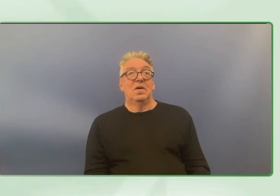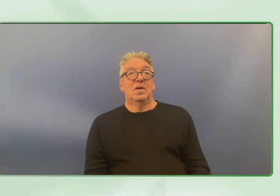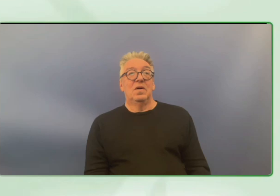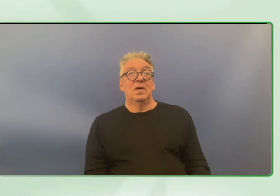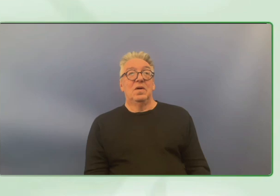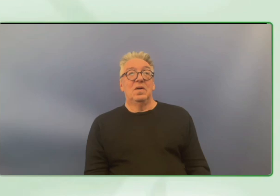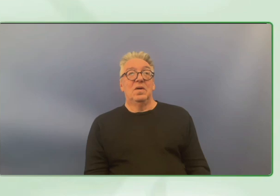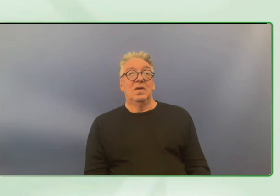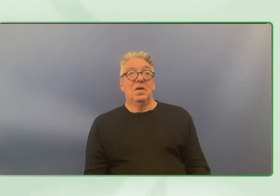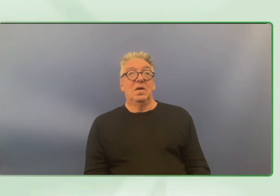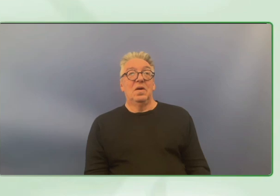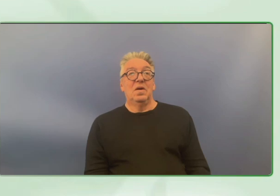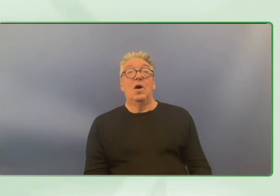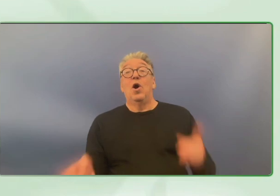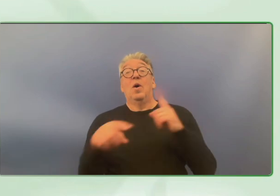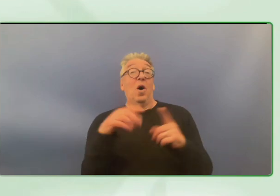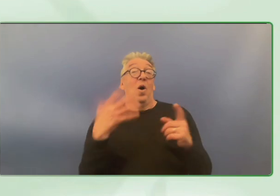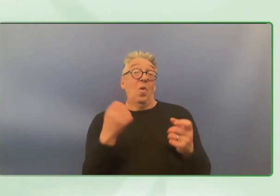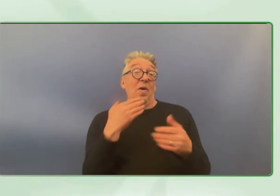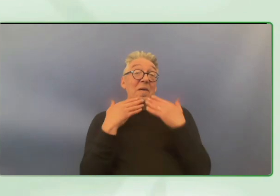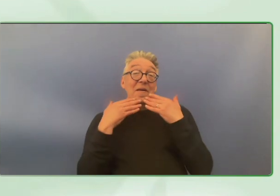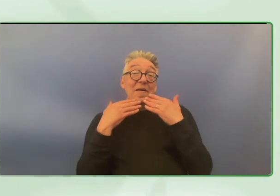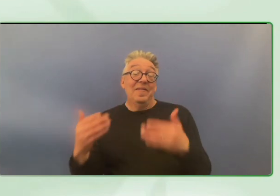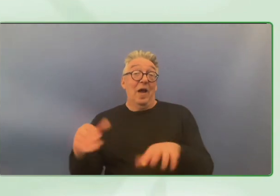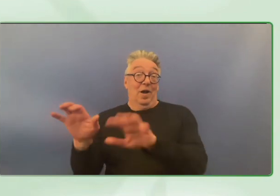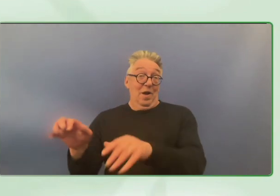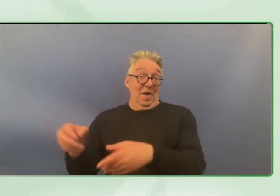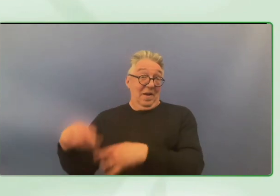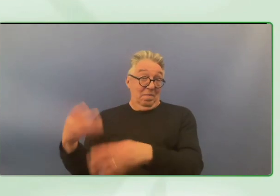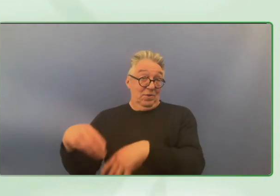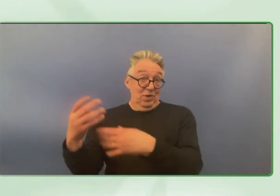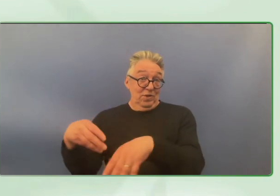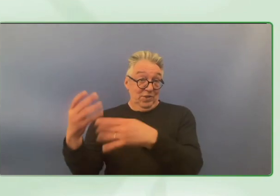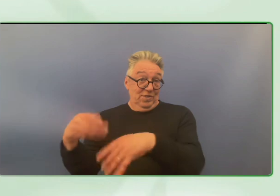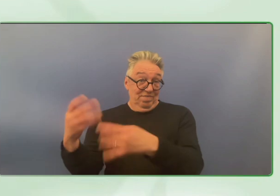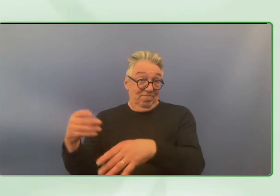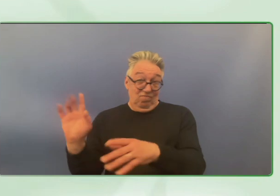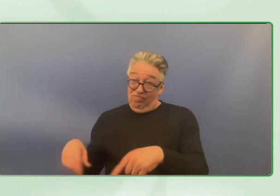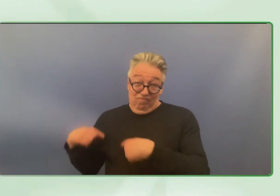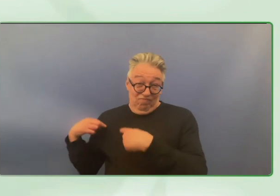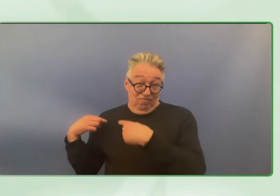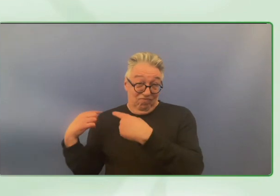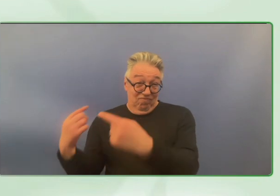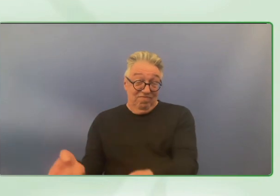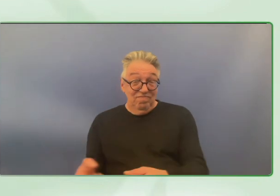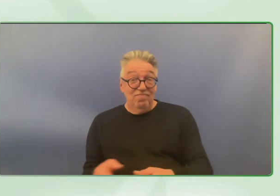want to thank the captionists for providing caption for all of our sessions up to now,